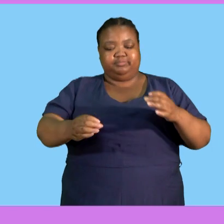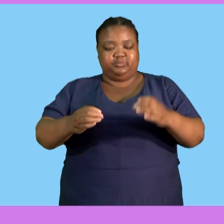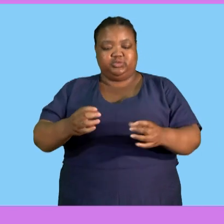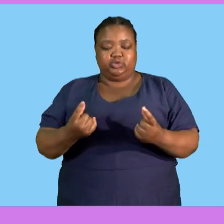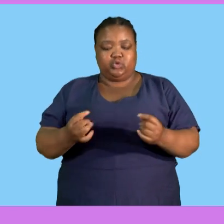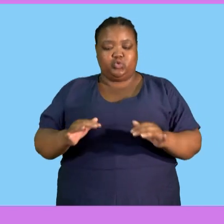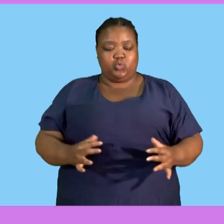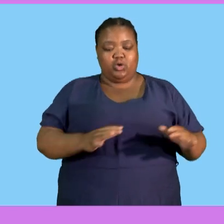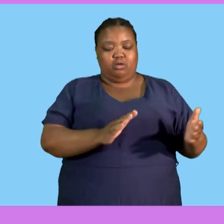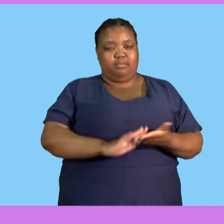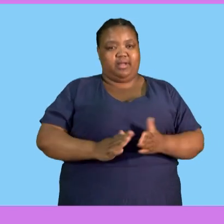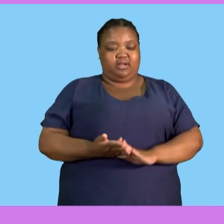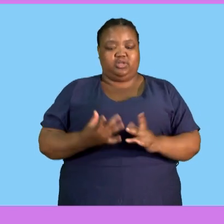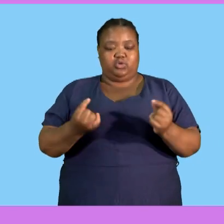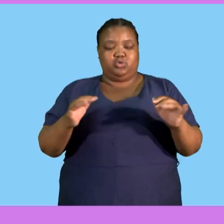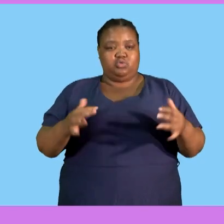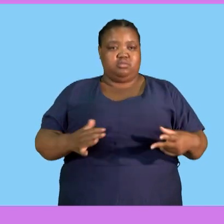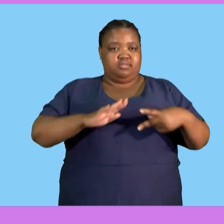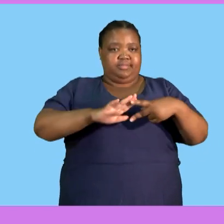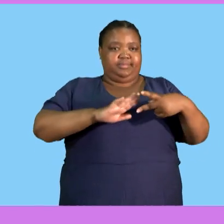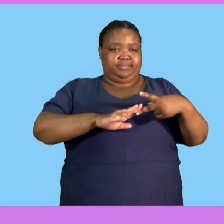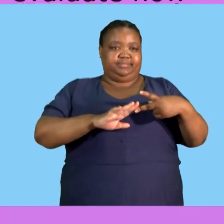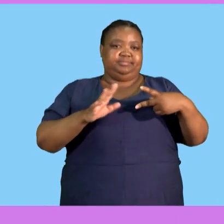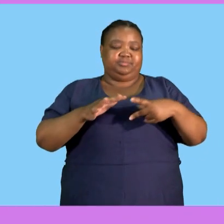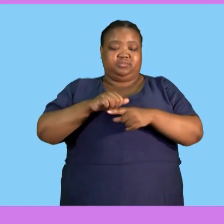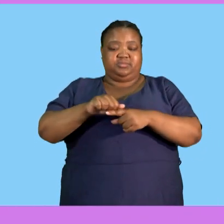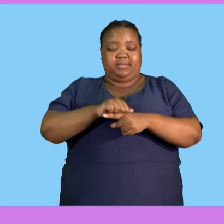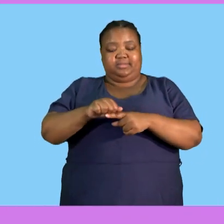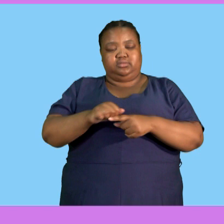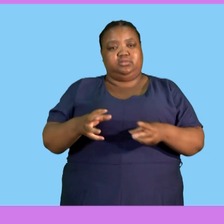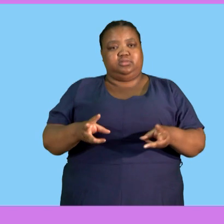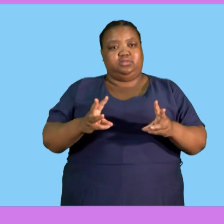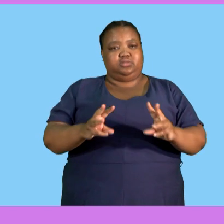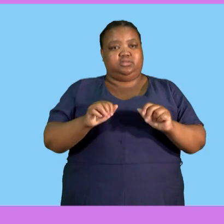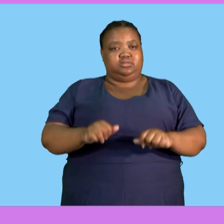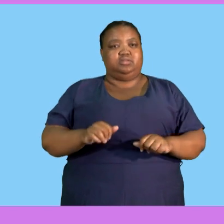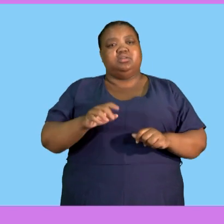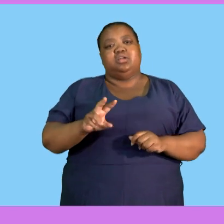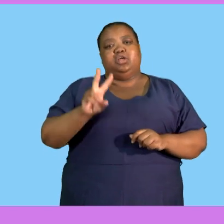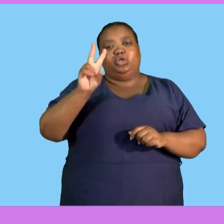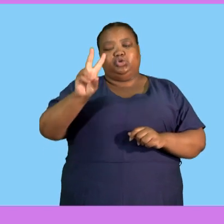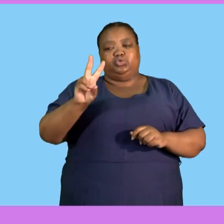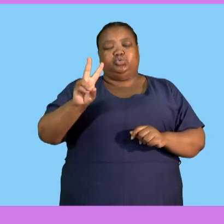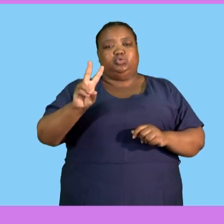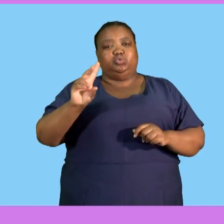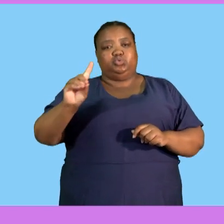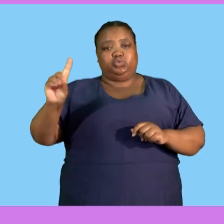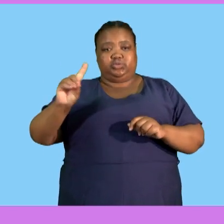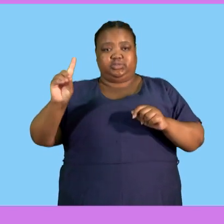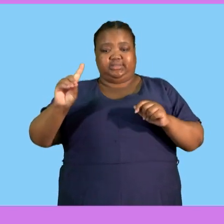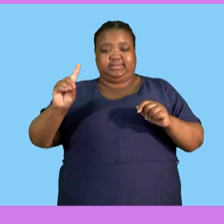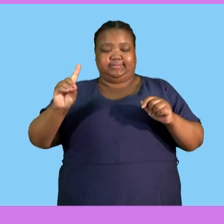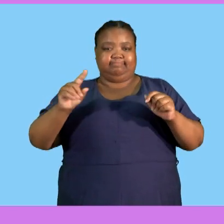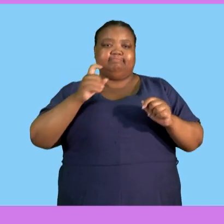of space, we can use one of two ways, right? So the first way is the practical method, using